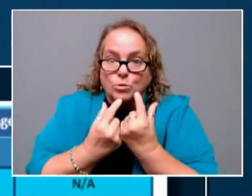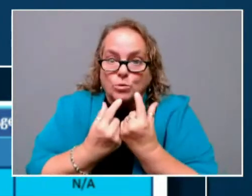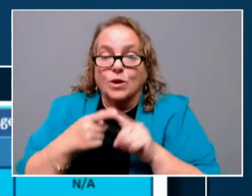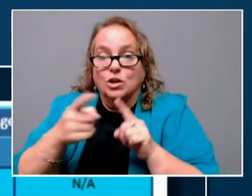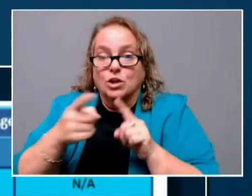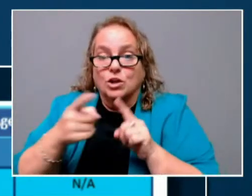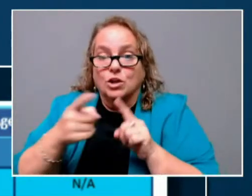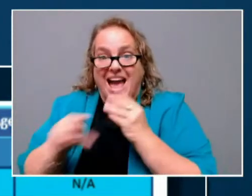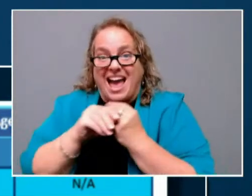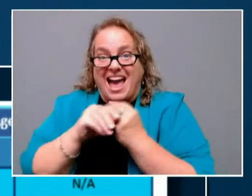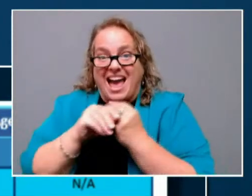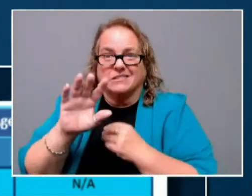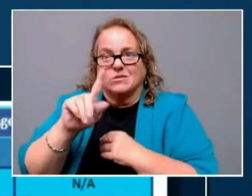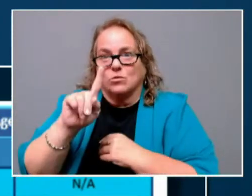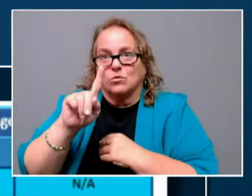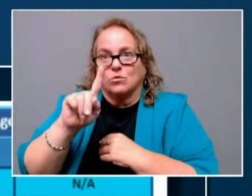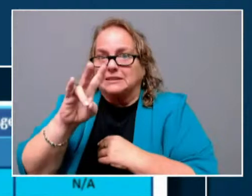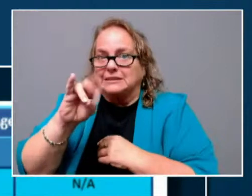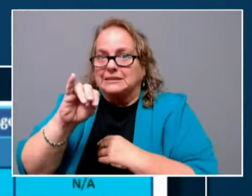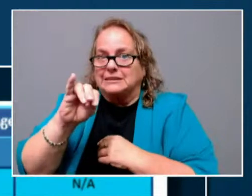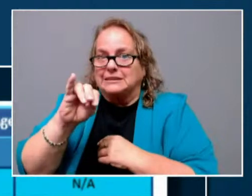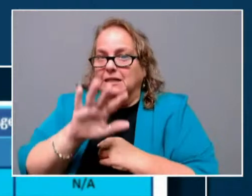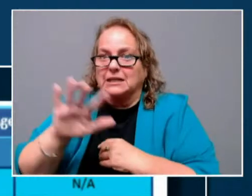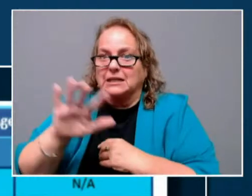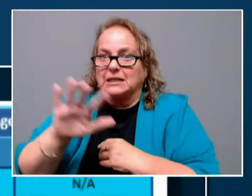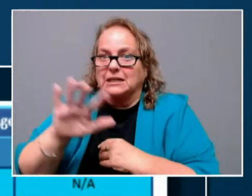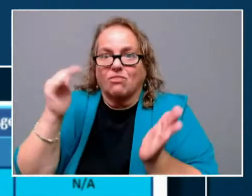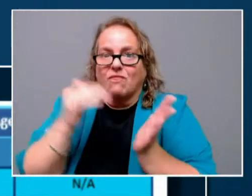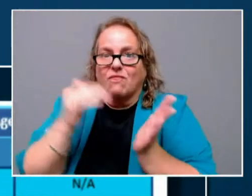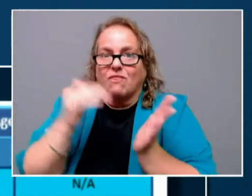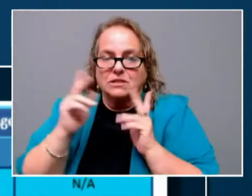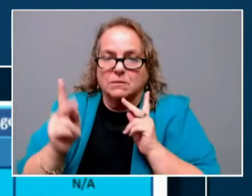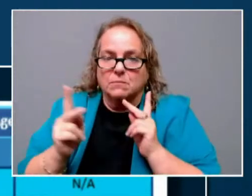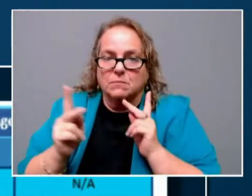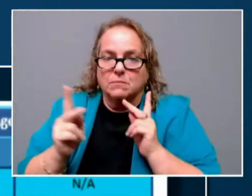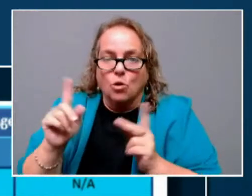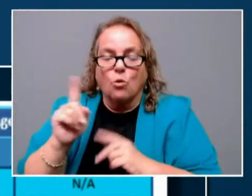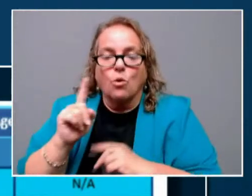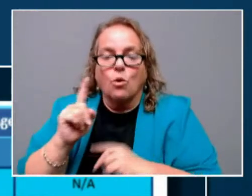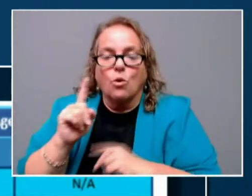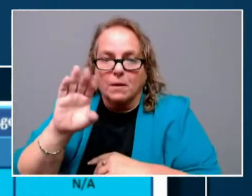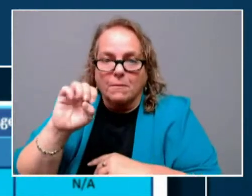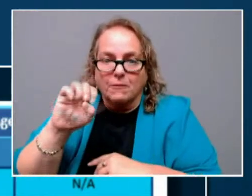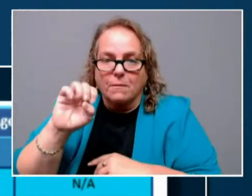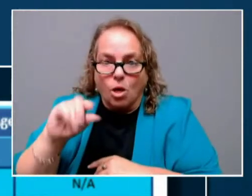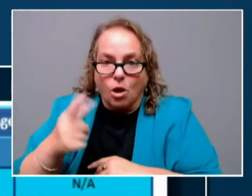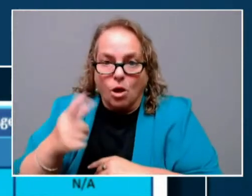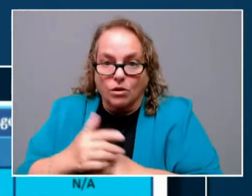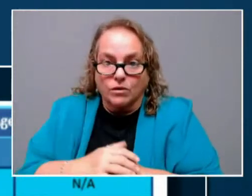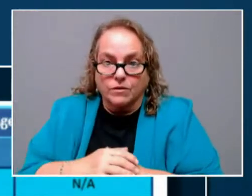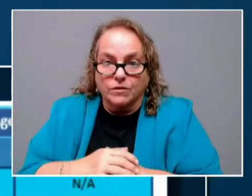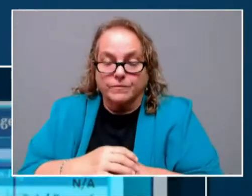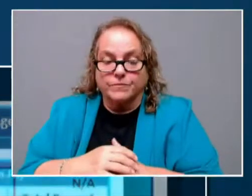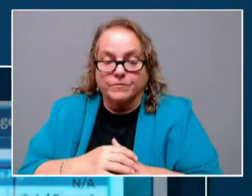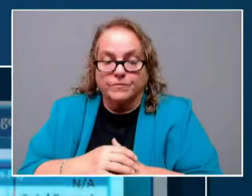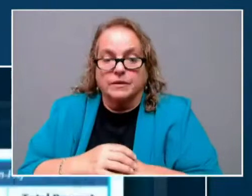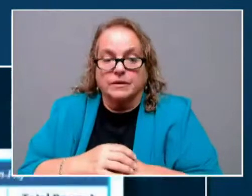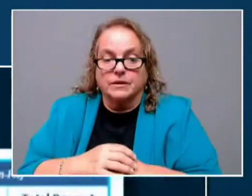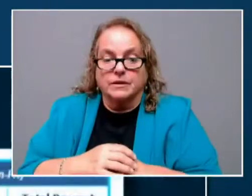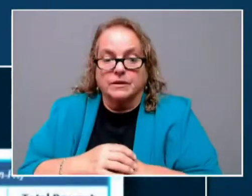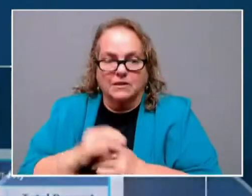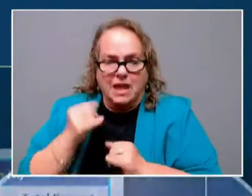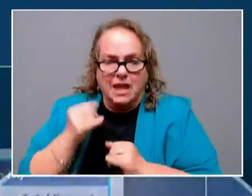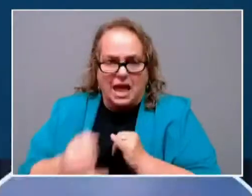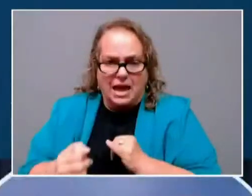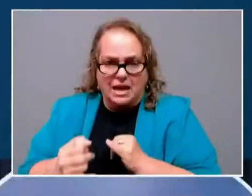something thousand people where they belong. And the last piece, can we move to the next one?